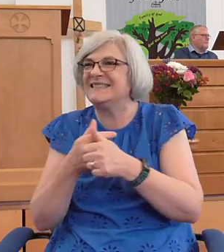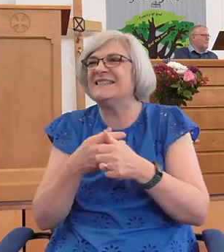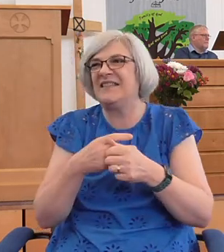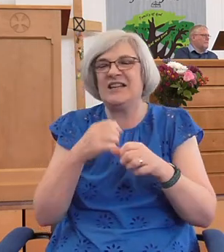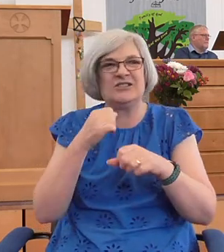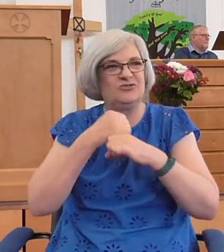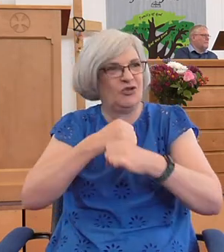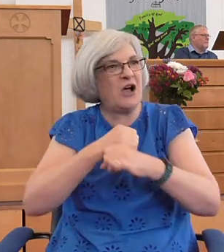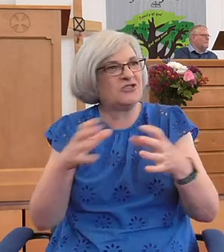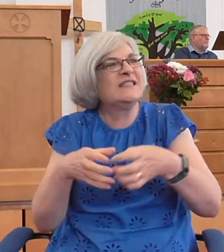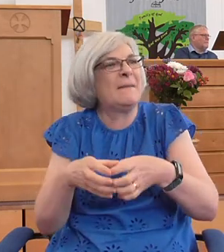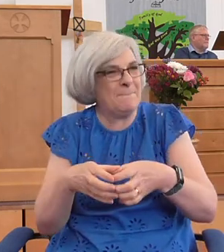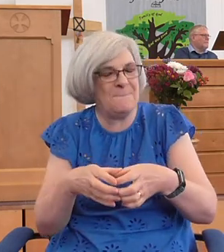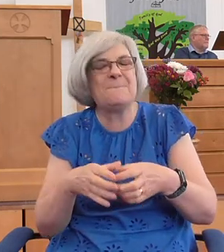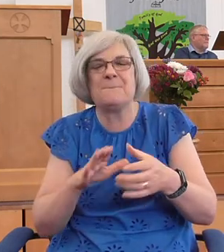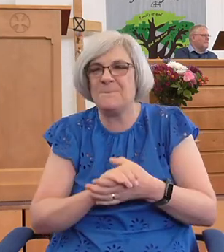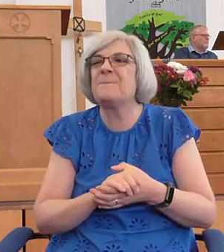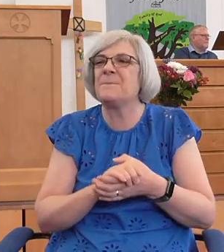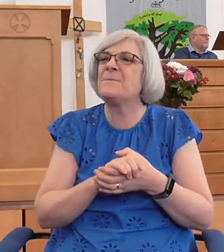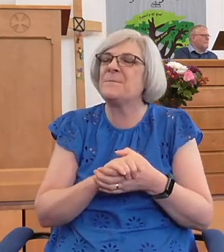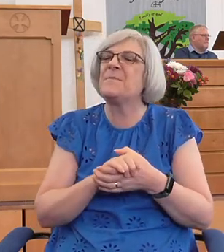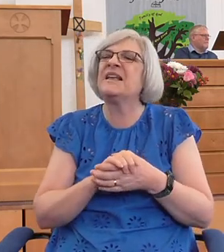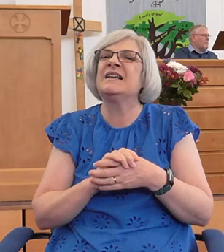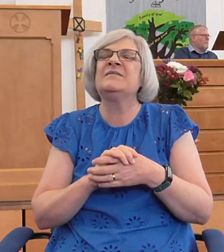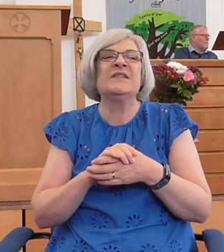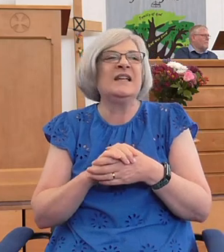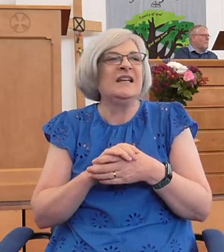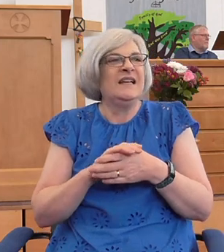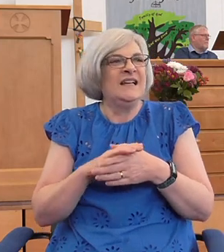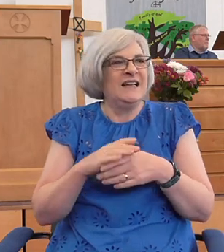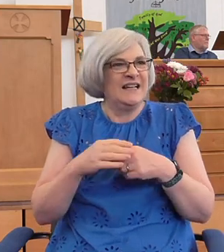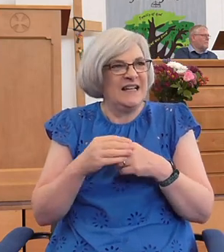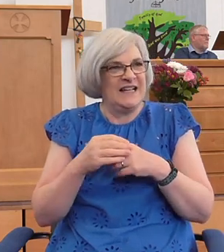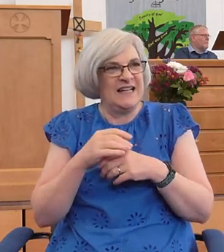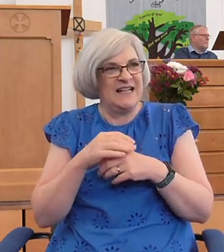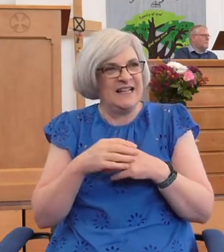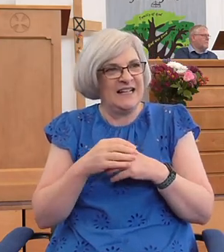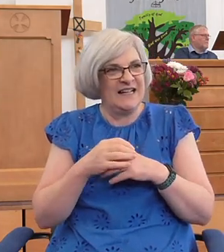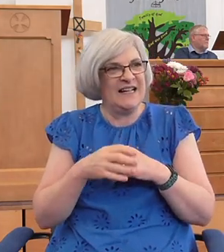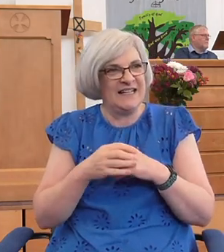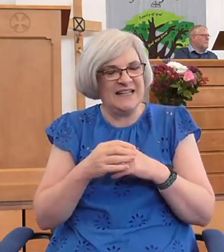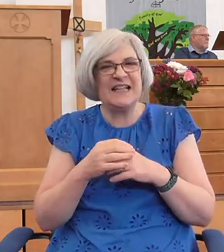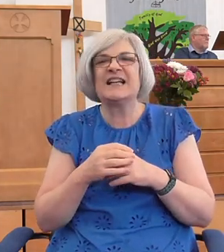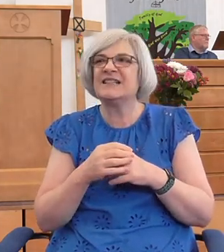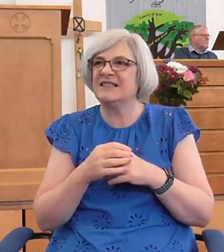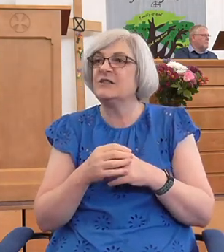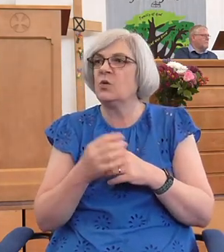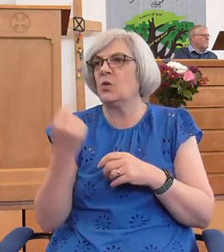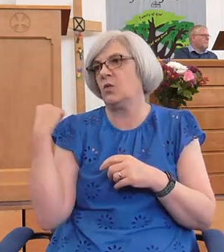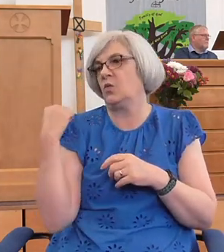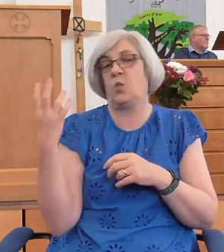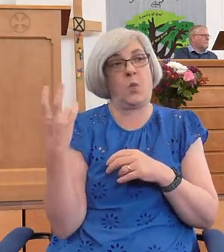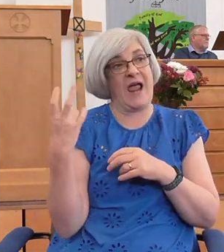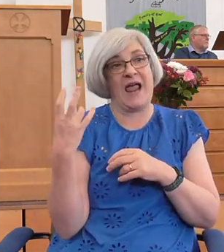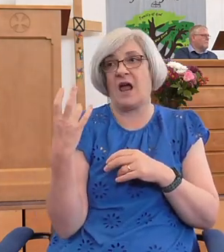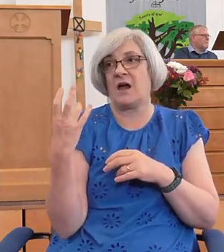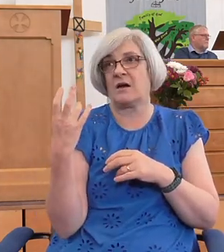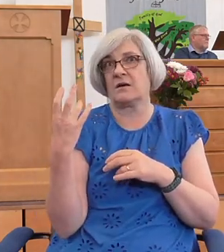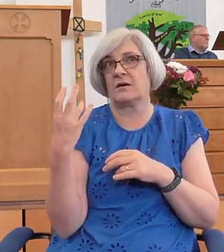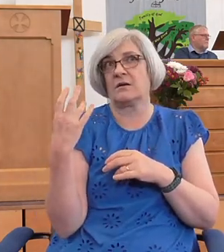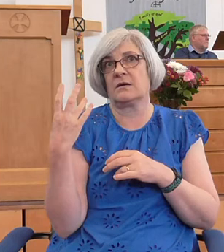afternoon. Now, on Friday evening, it was our BB prize giving. I couldn't be